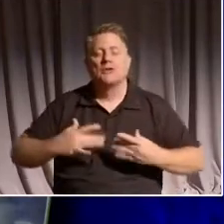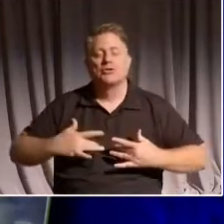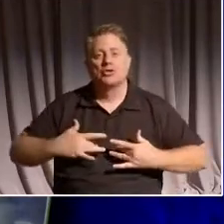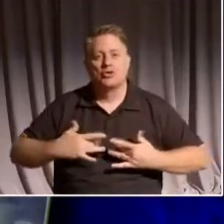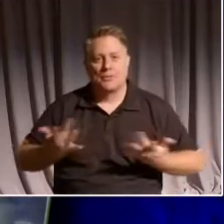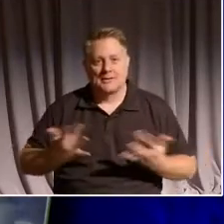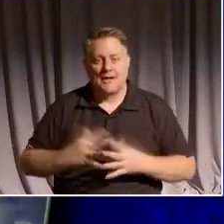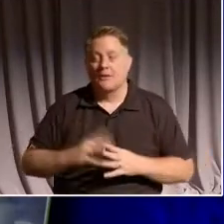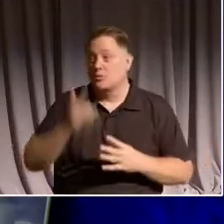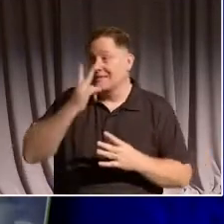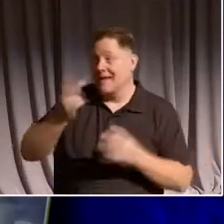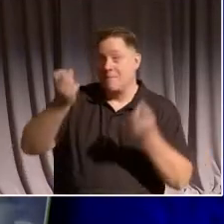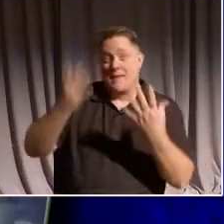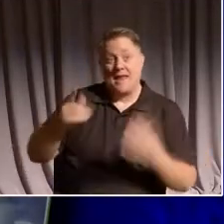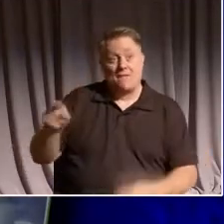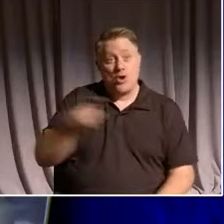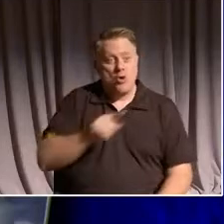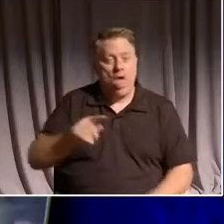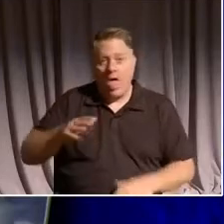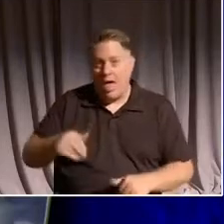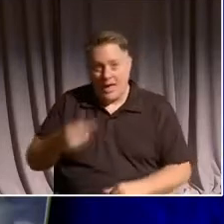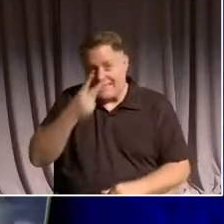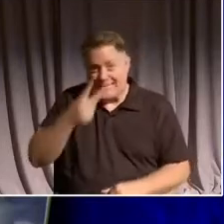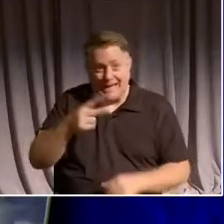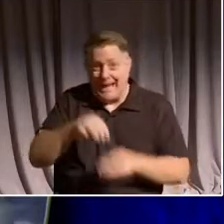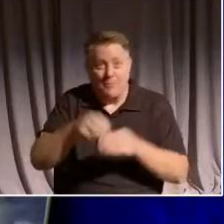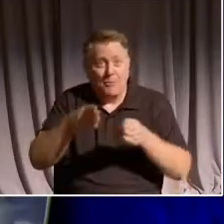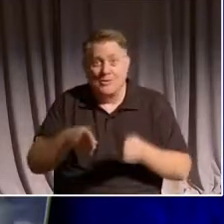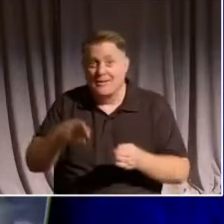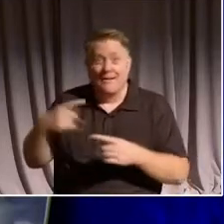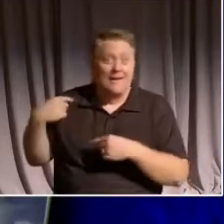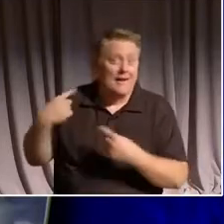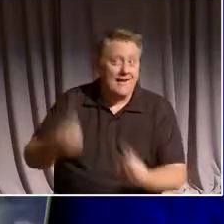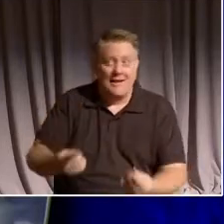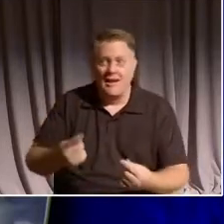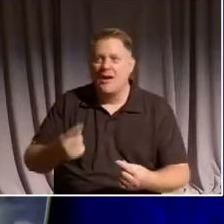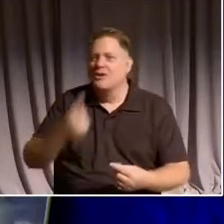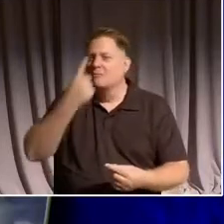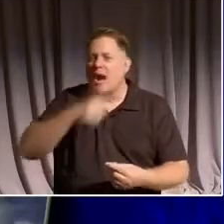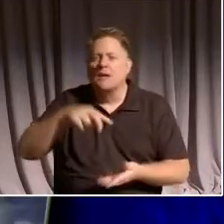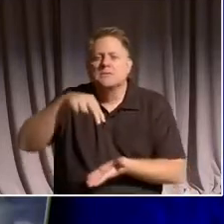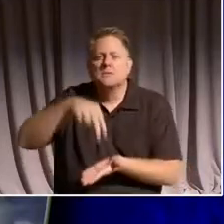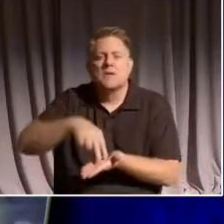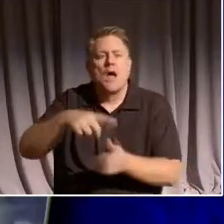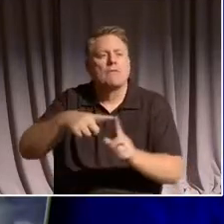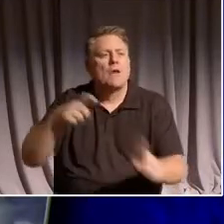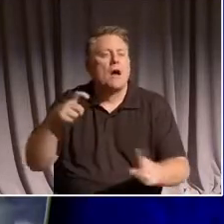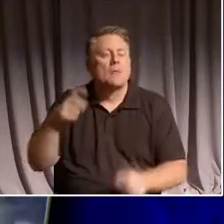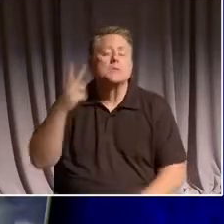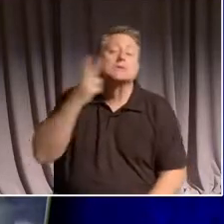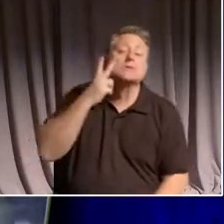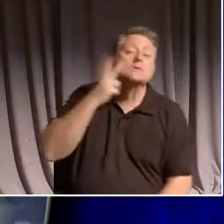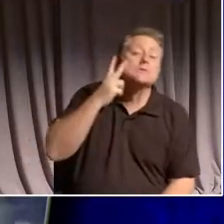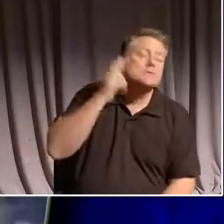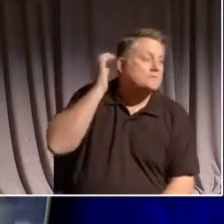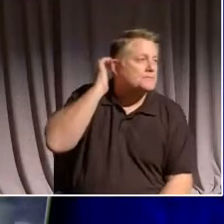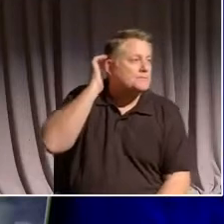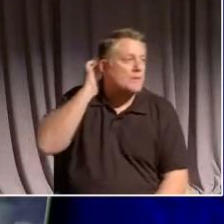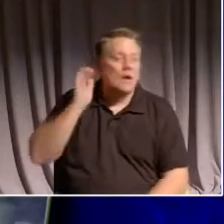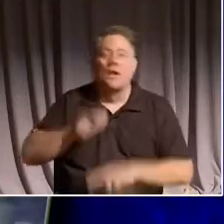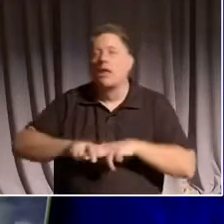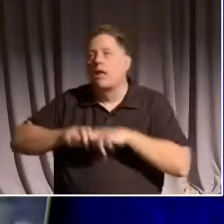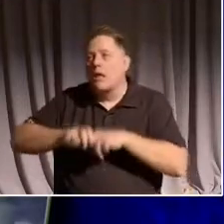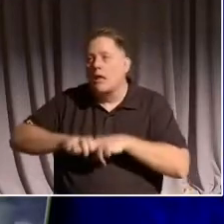to see so many of you that I haven't seen in so long. Can you stand if you're from, let's just see, because everybody's been